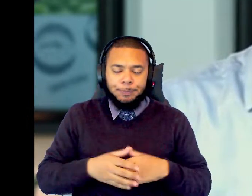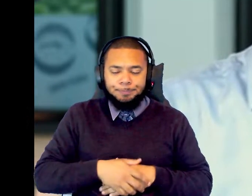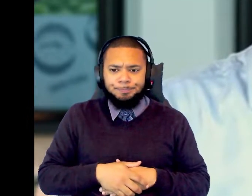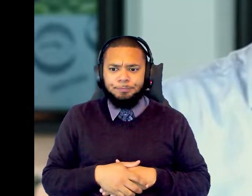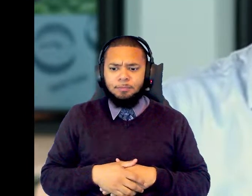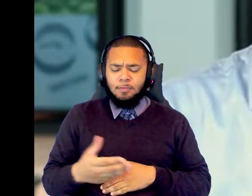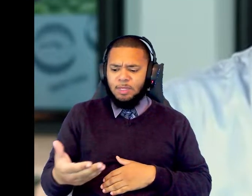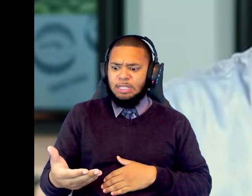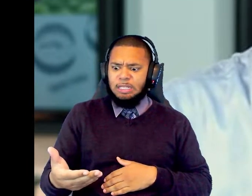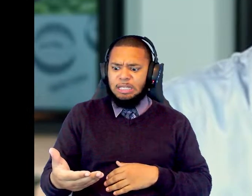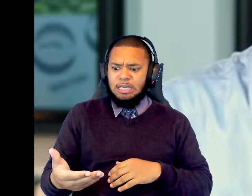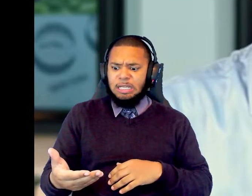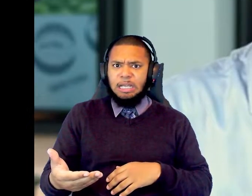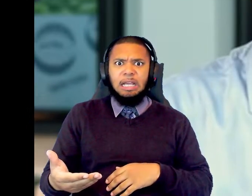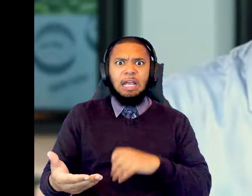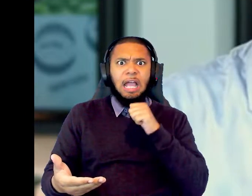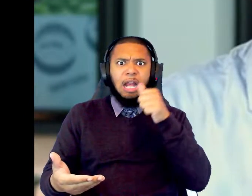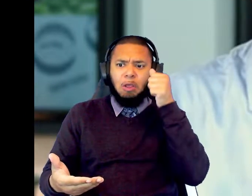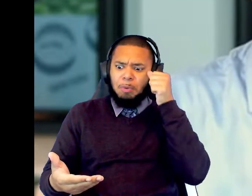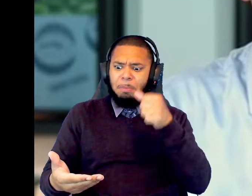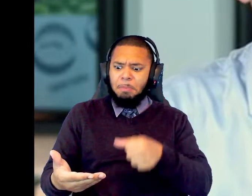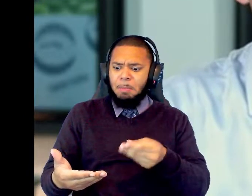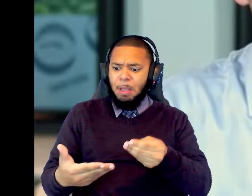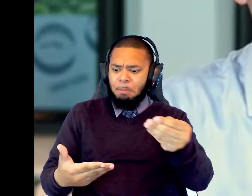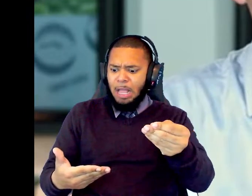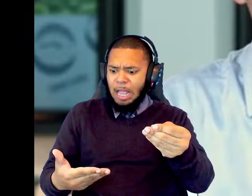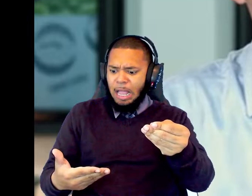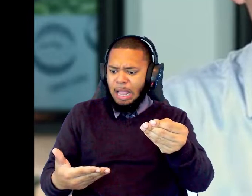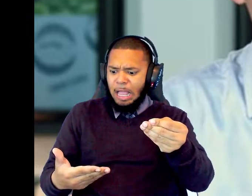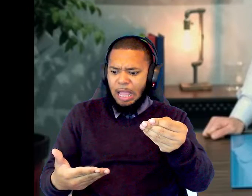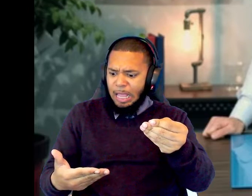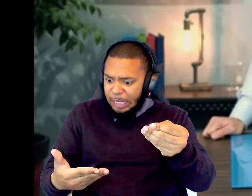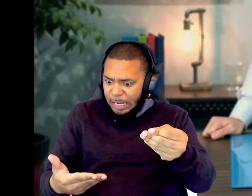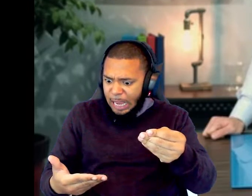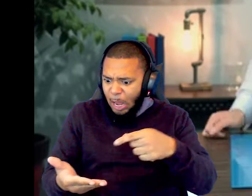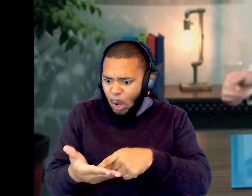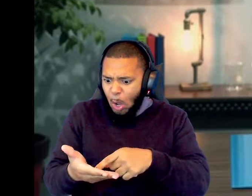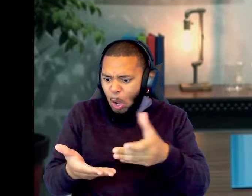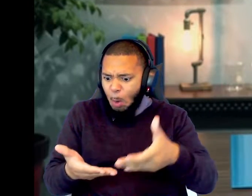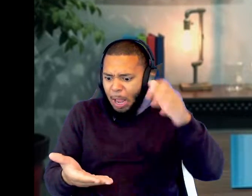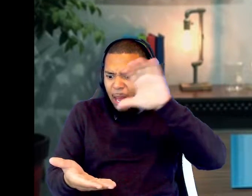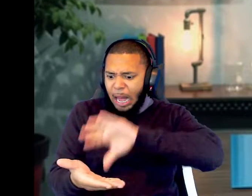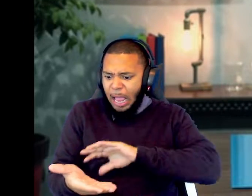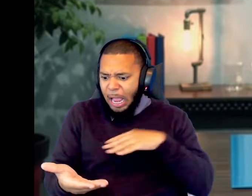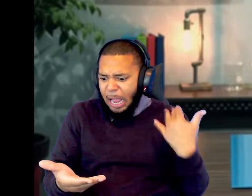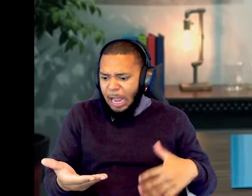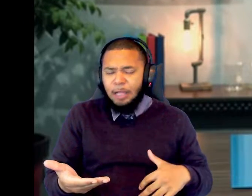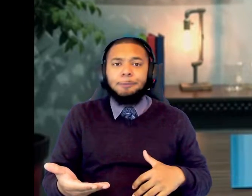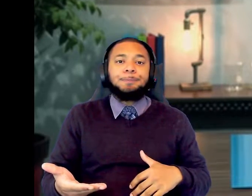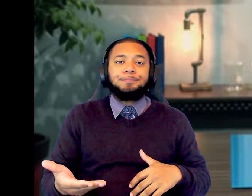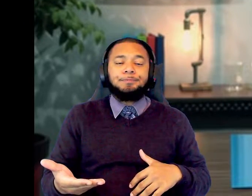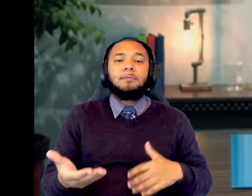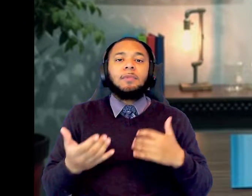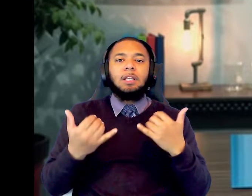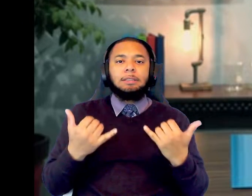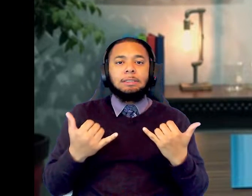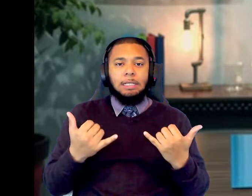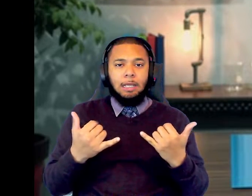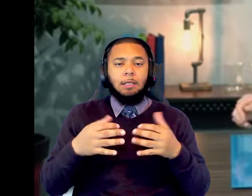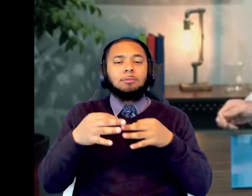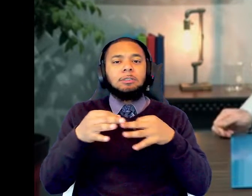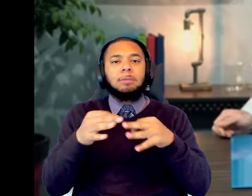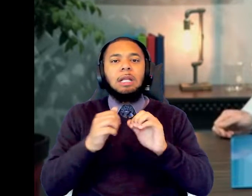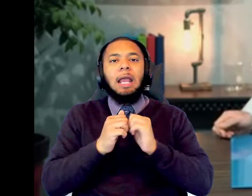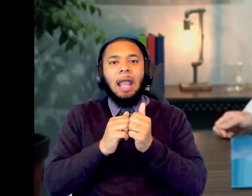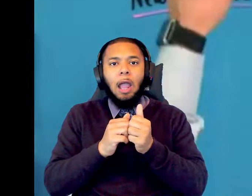don't remember spending that much. How did I spend that much? Well, in this lesson, we're going to talk about how that number